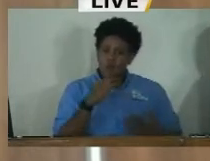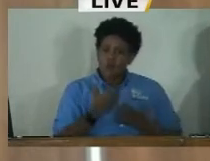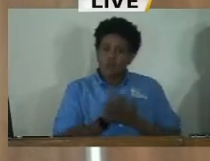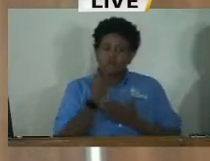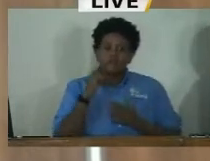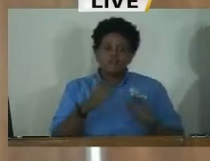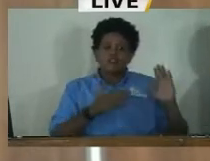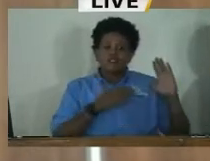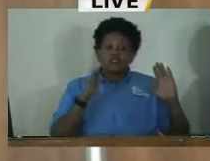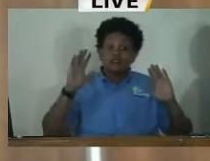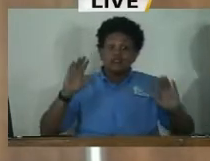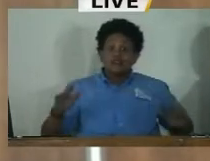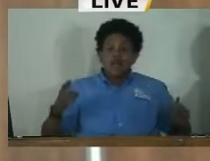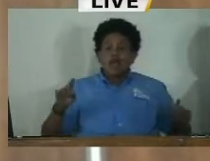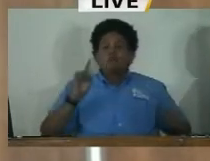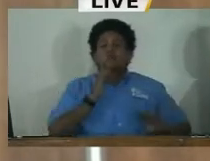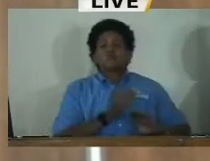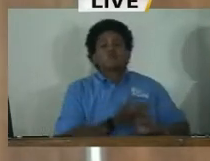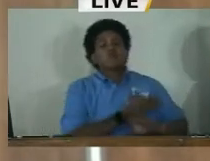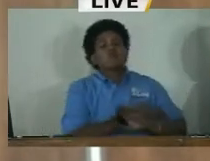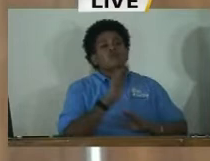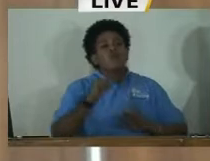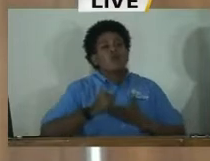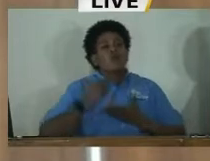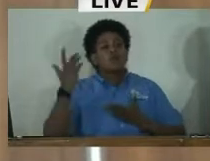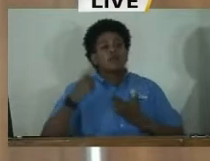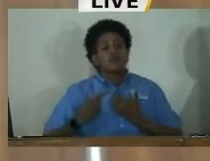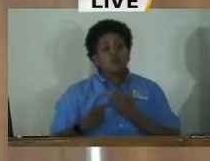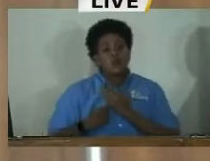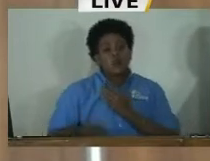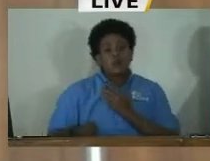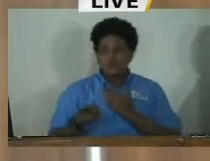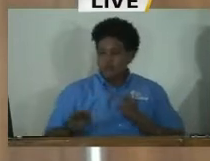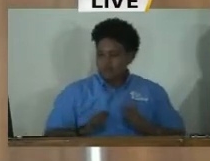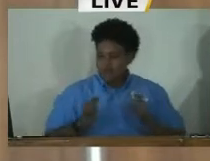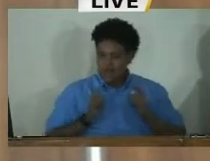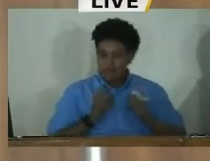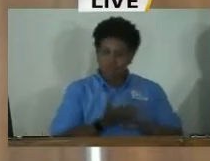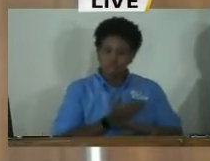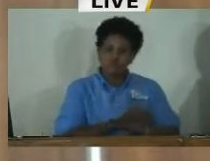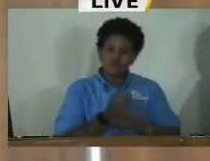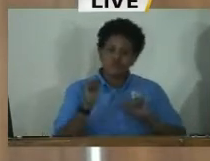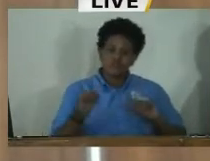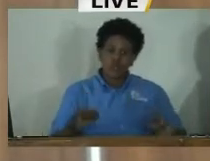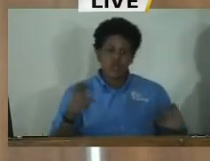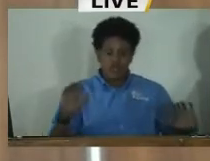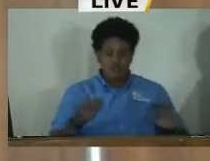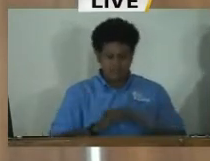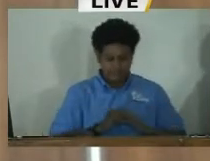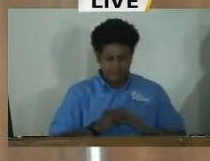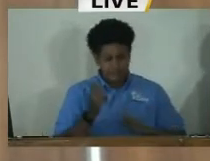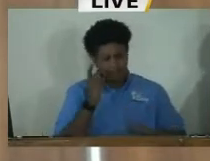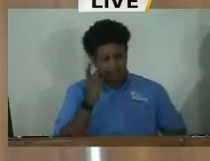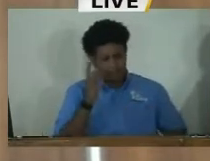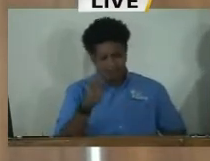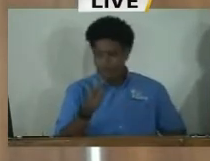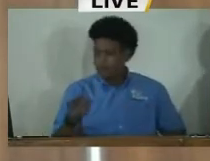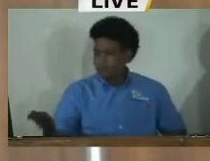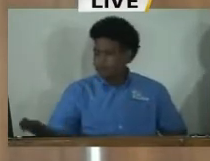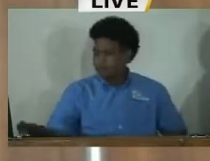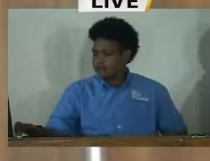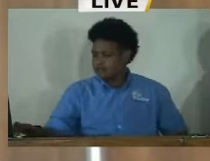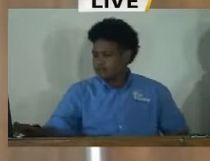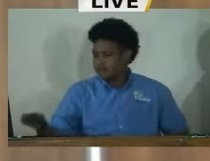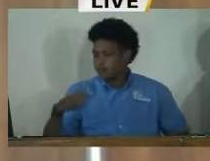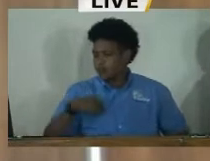opportunity for our citizenry to improve their wealth and quality of life, Madam Speaker. You see, we have